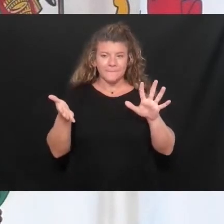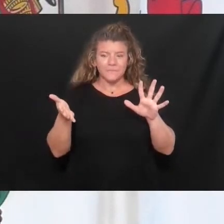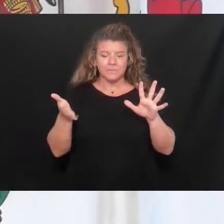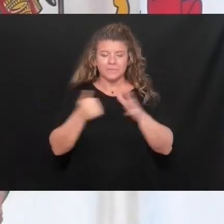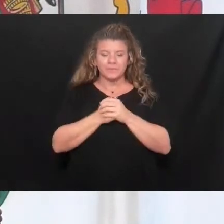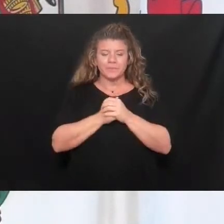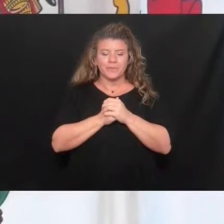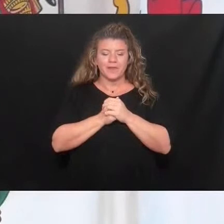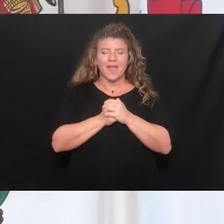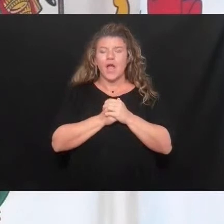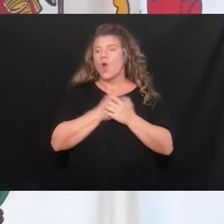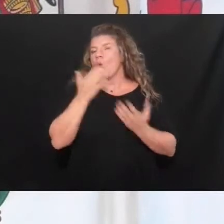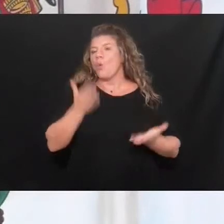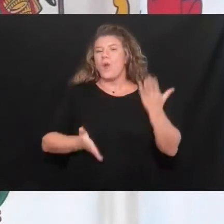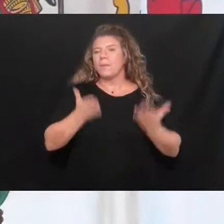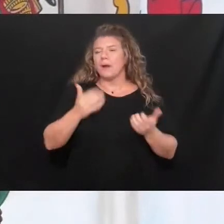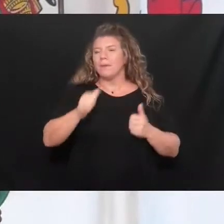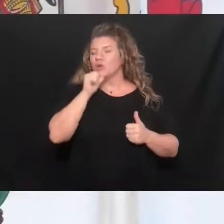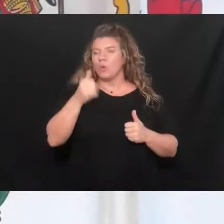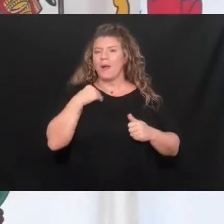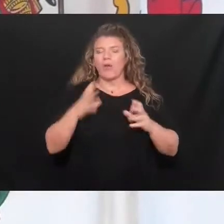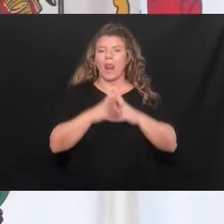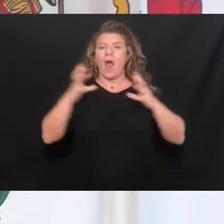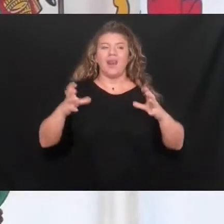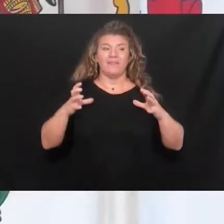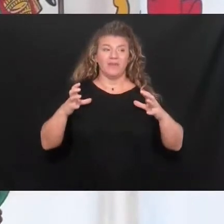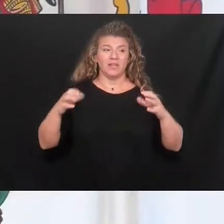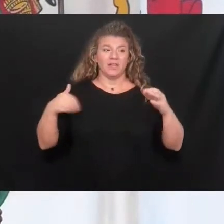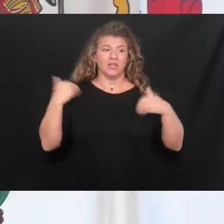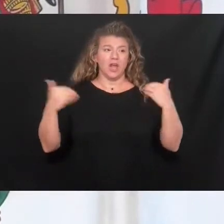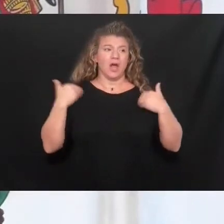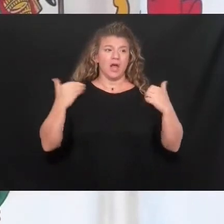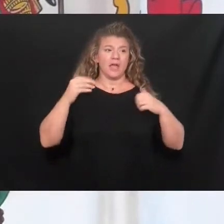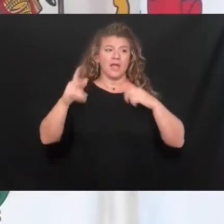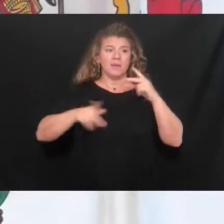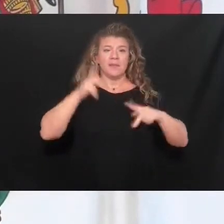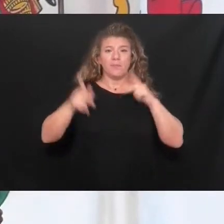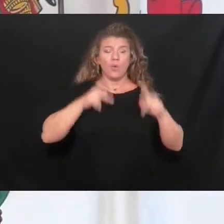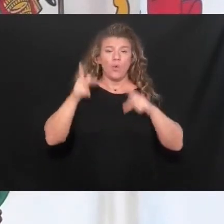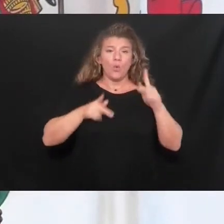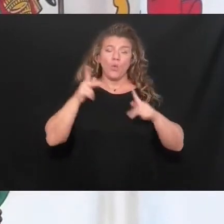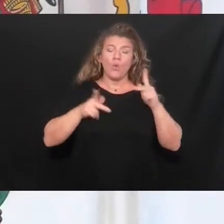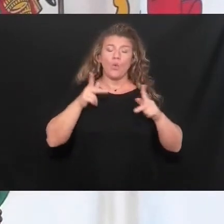We probably don't have a whole lot of young people that are hospitalized today.